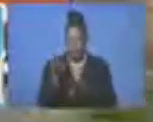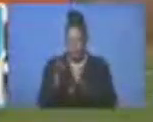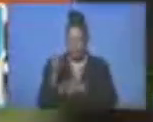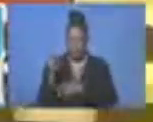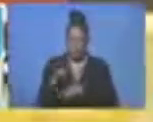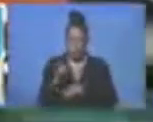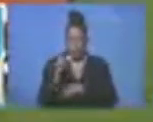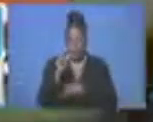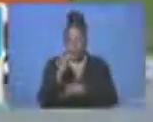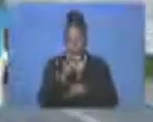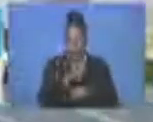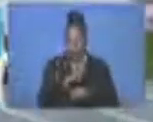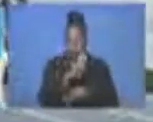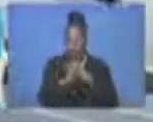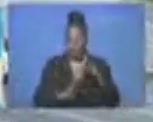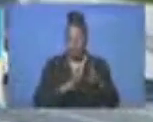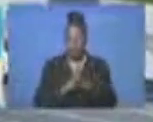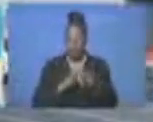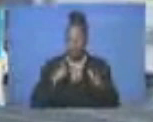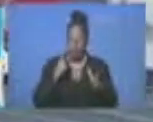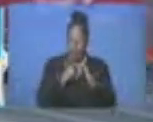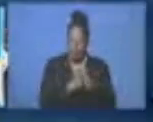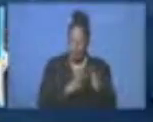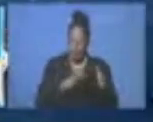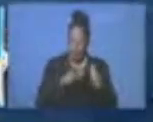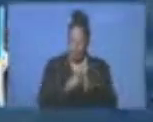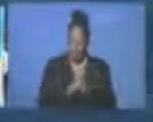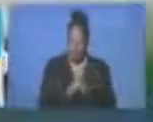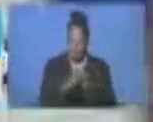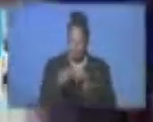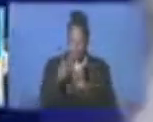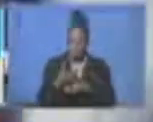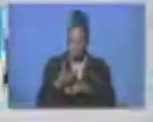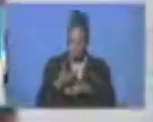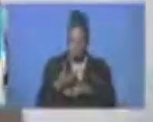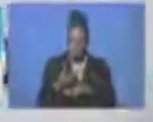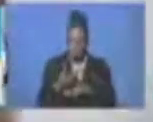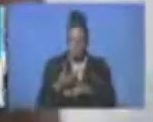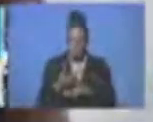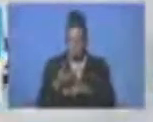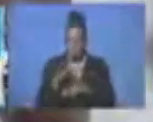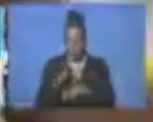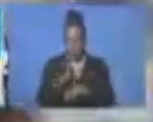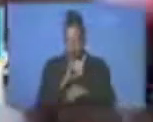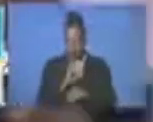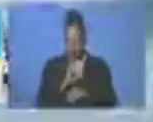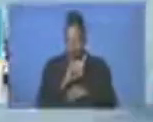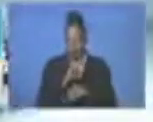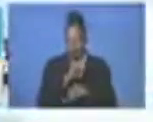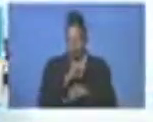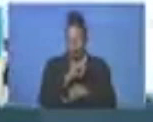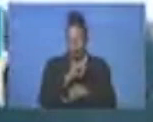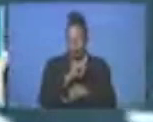the 2024 World Relays, then we will move full steam straight ahead after the Corifta Games and try